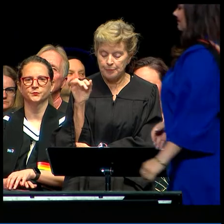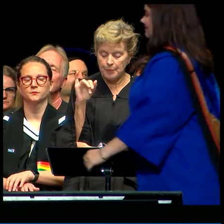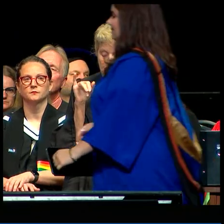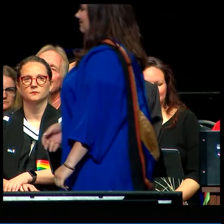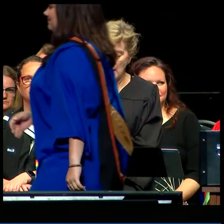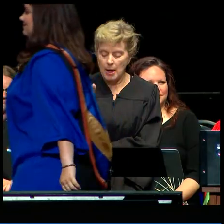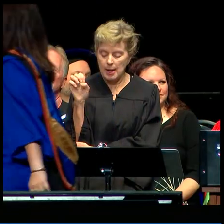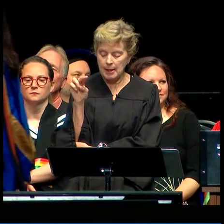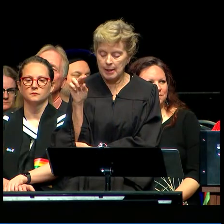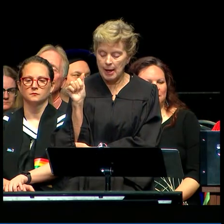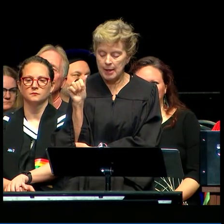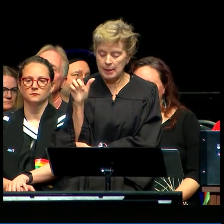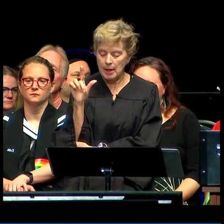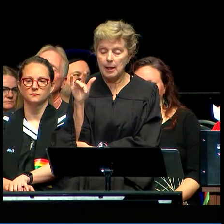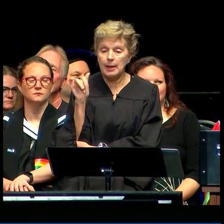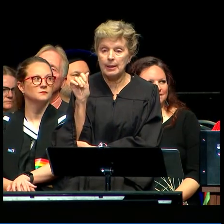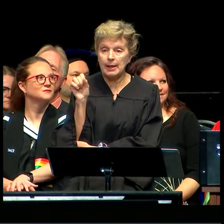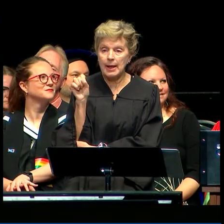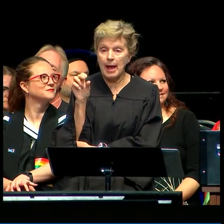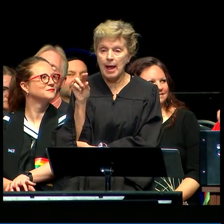Eliana Lianos.